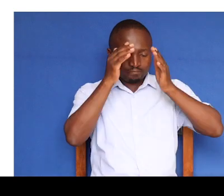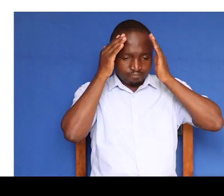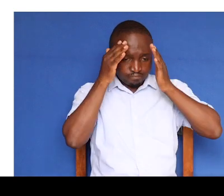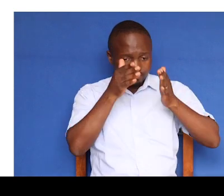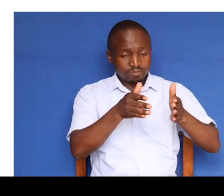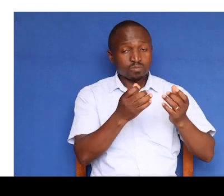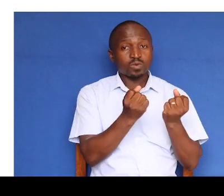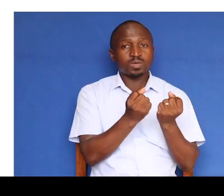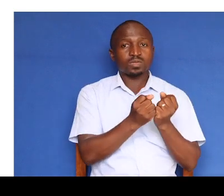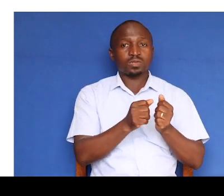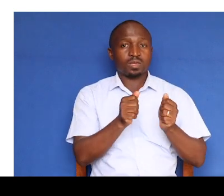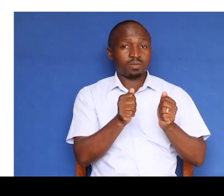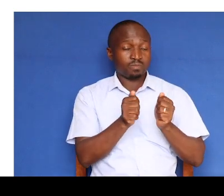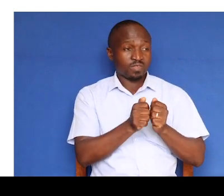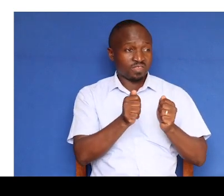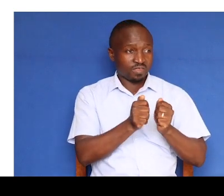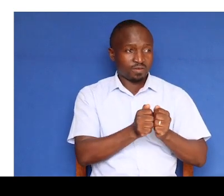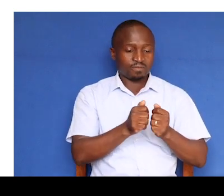in its production